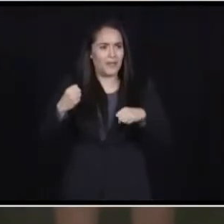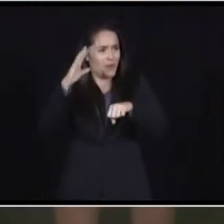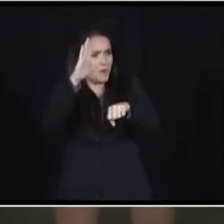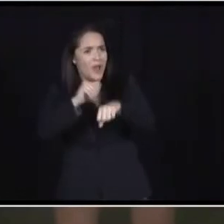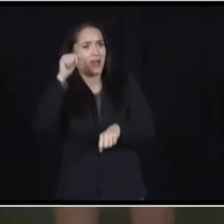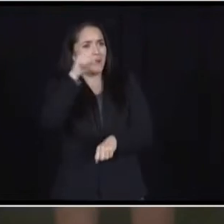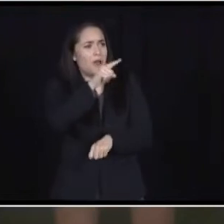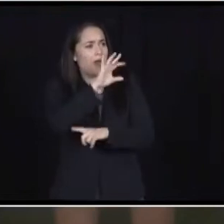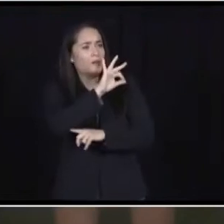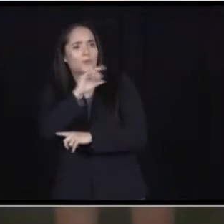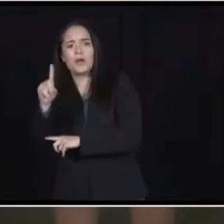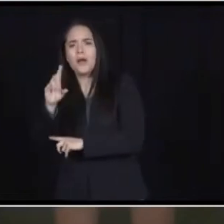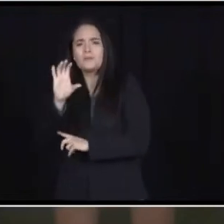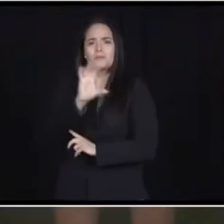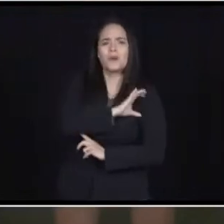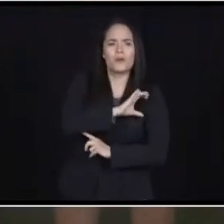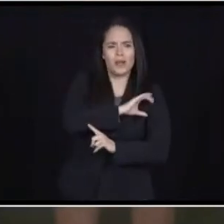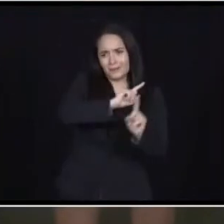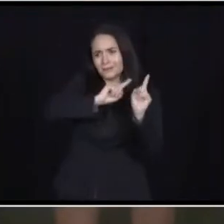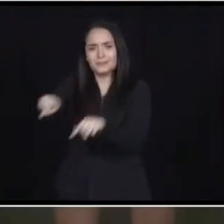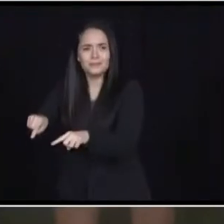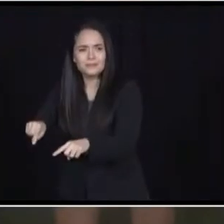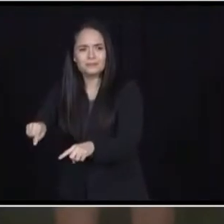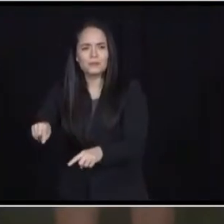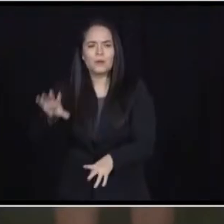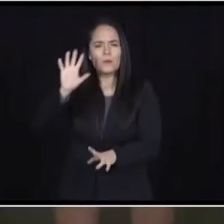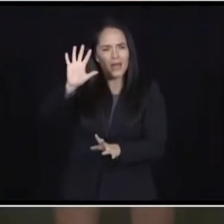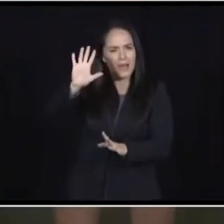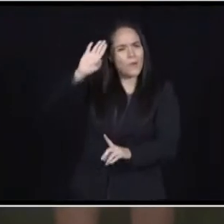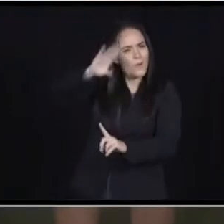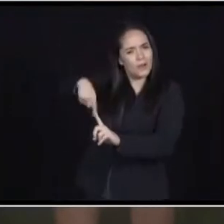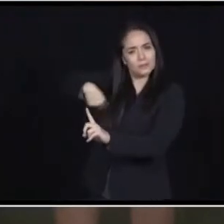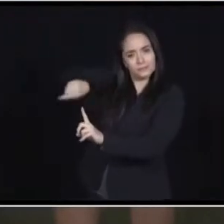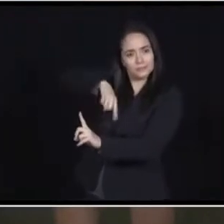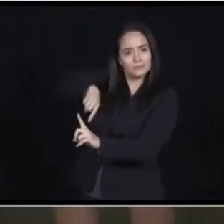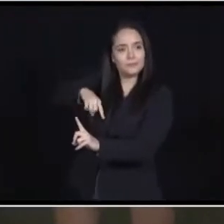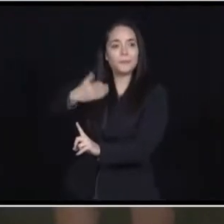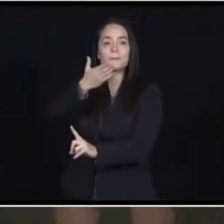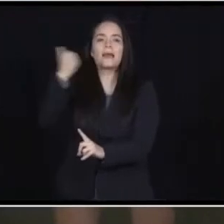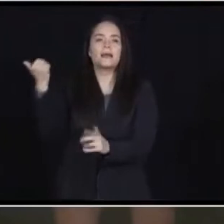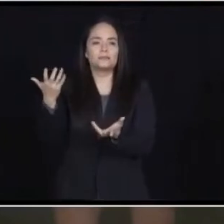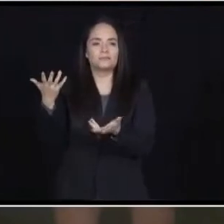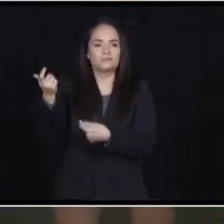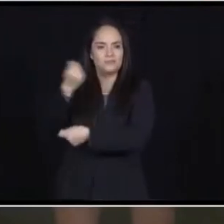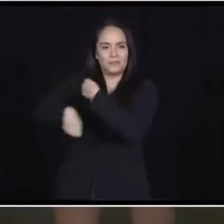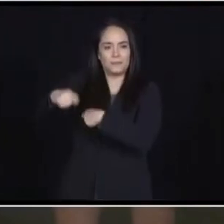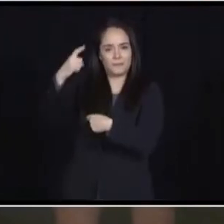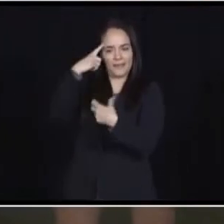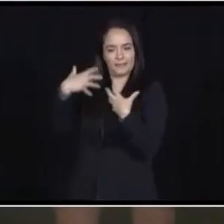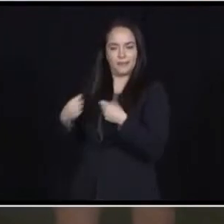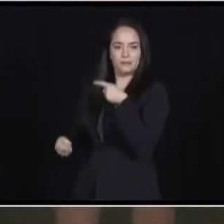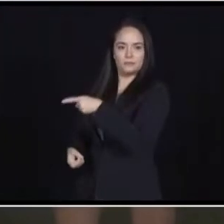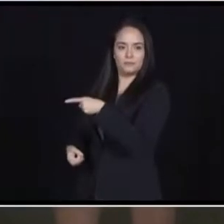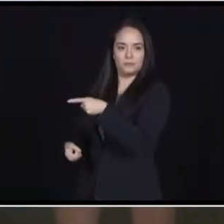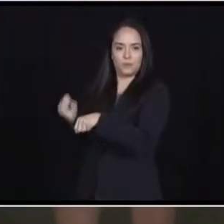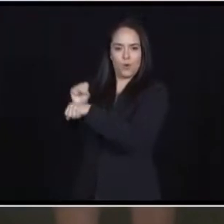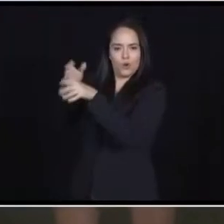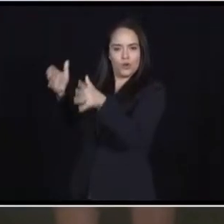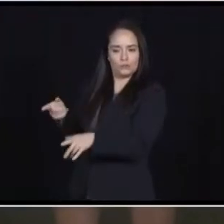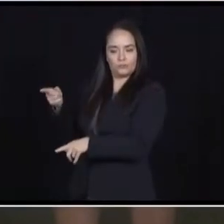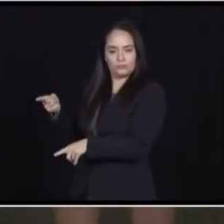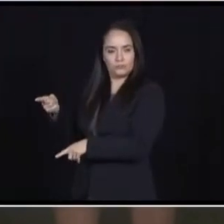often be better addressed by a support system that includes a mental health worker. That is why our investment supports the implementation